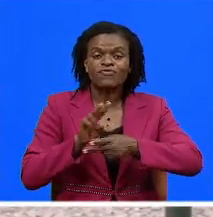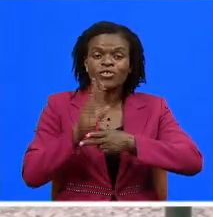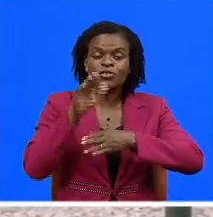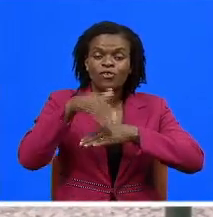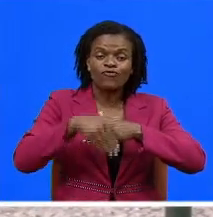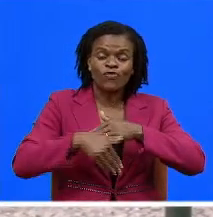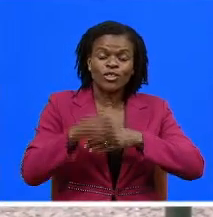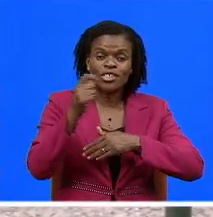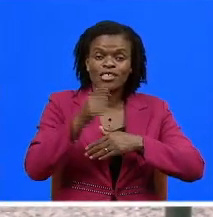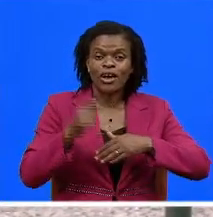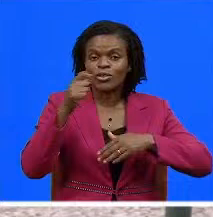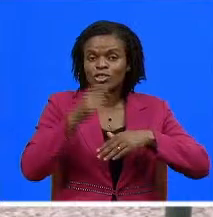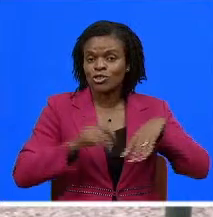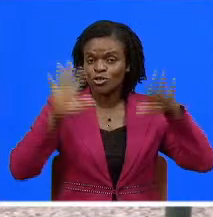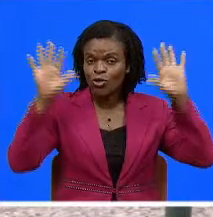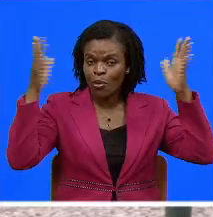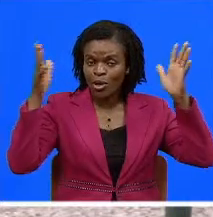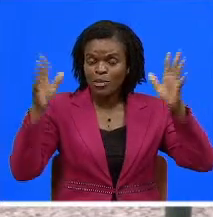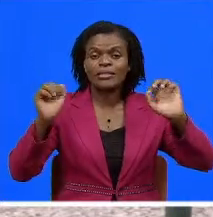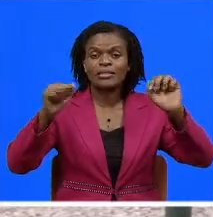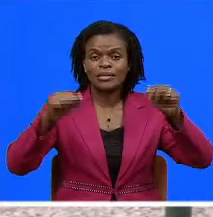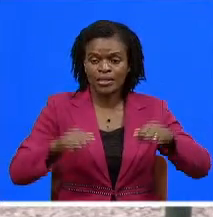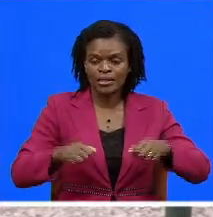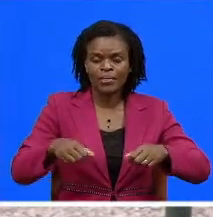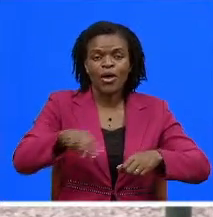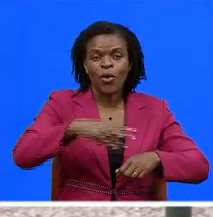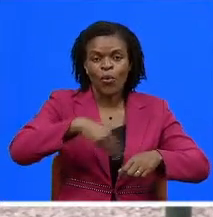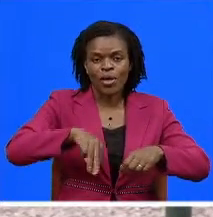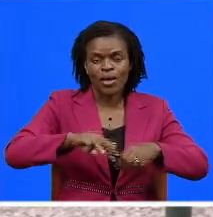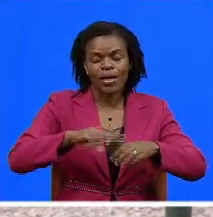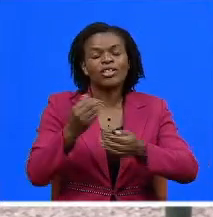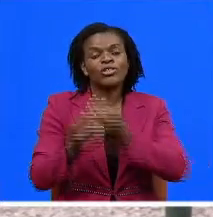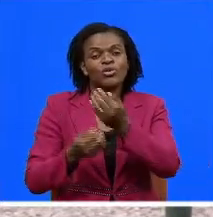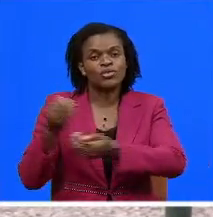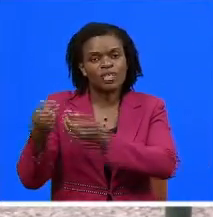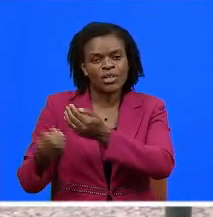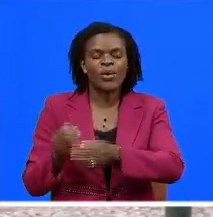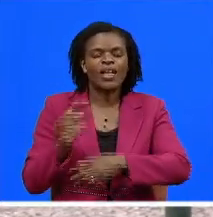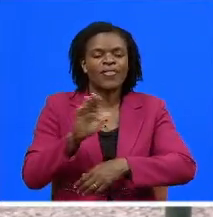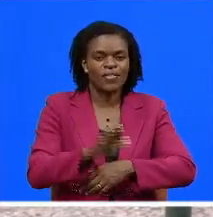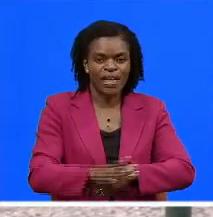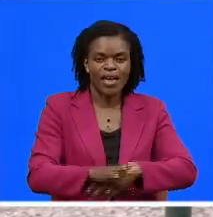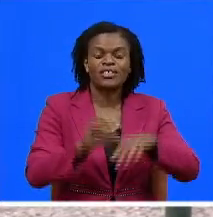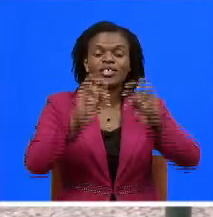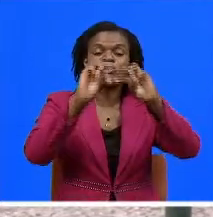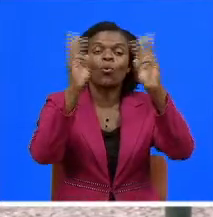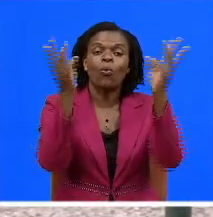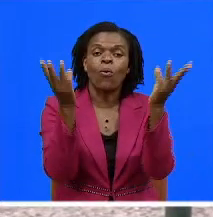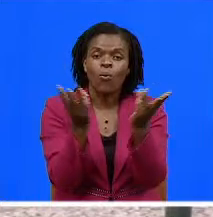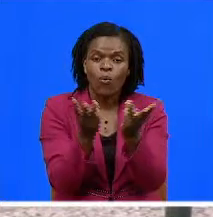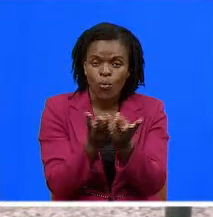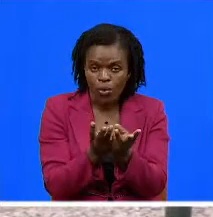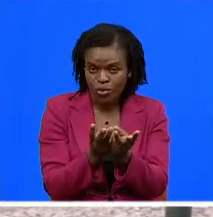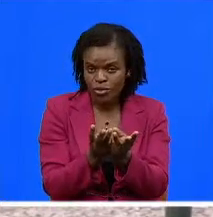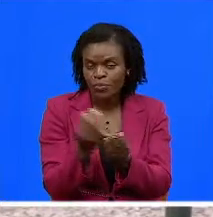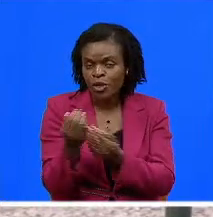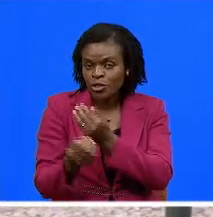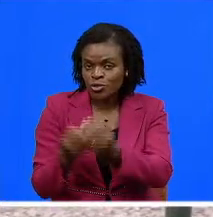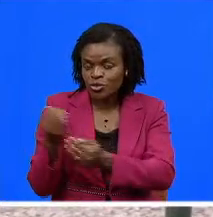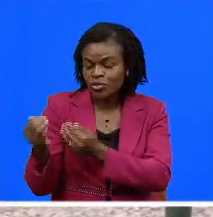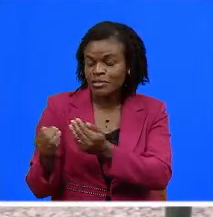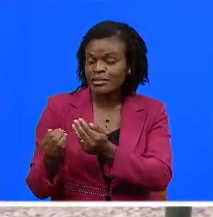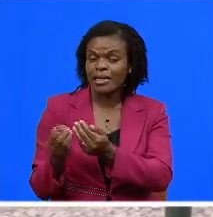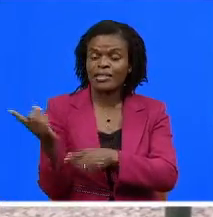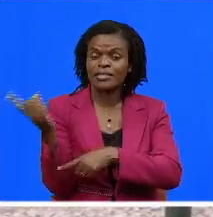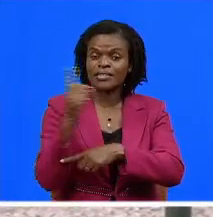say, yes, as the children, we are here on World Children's Day to say our rights must be heard, our